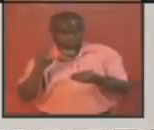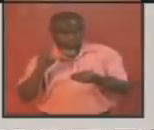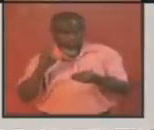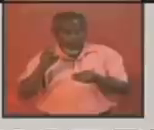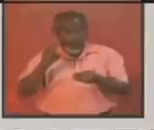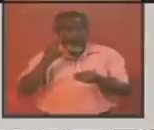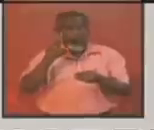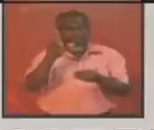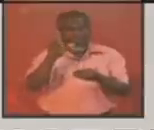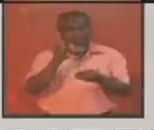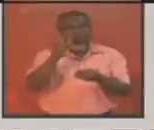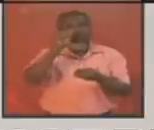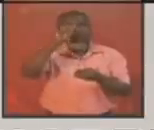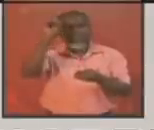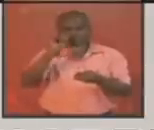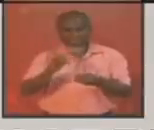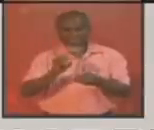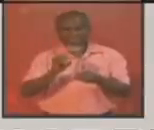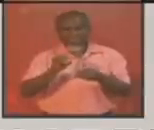allocation, which is